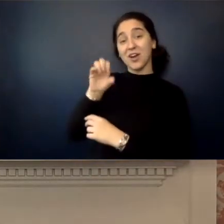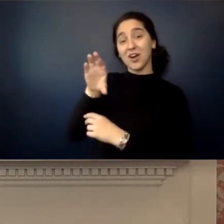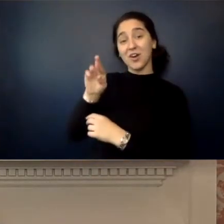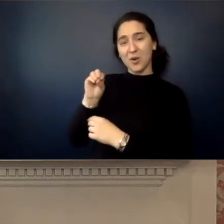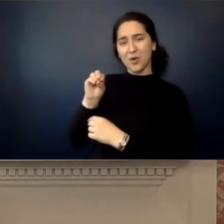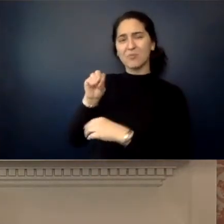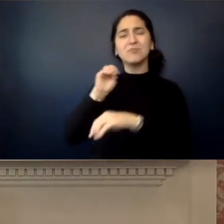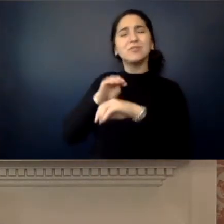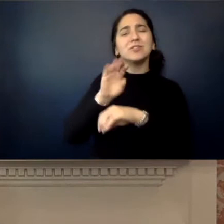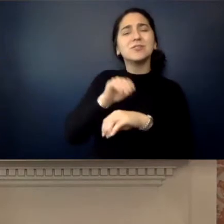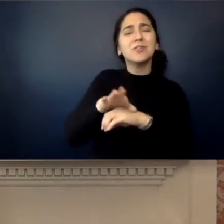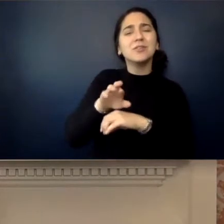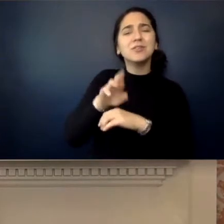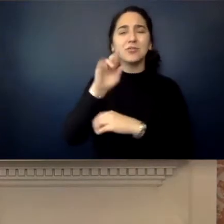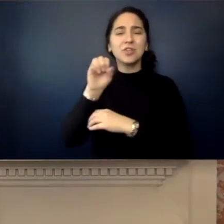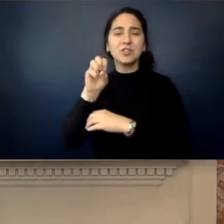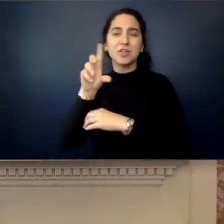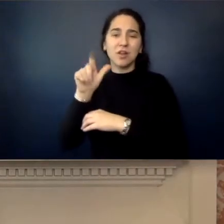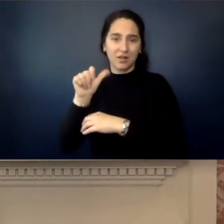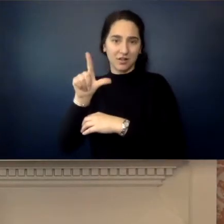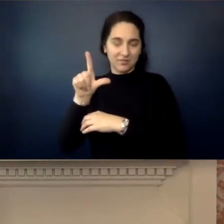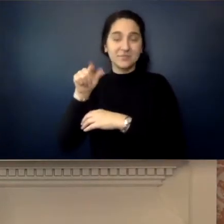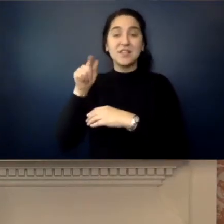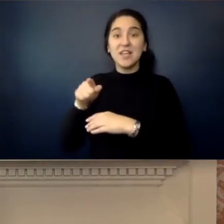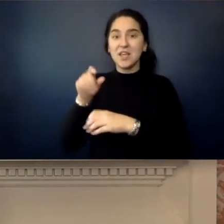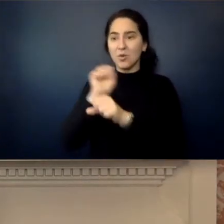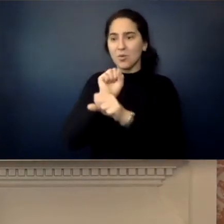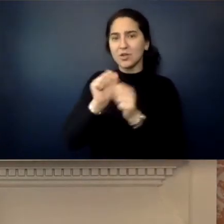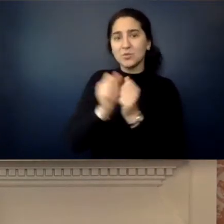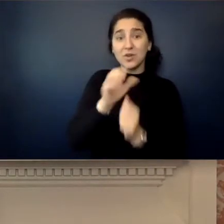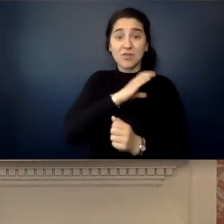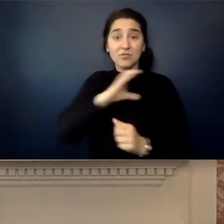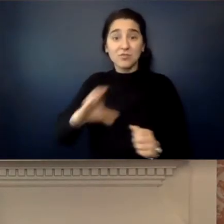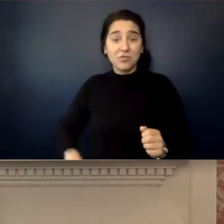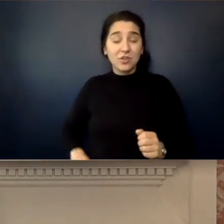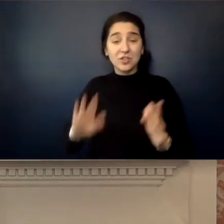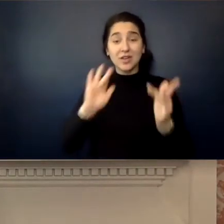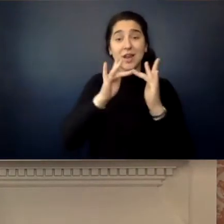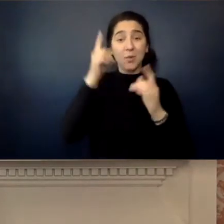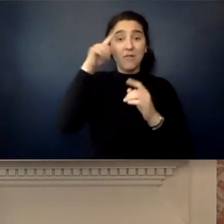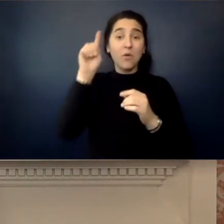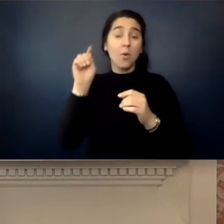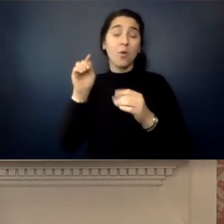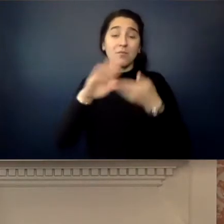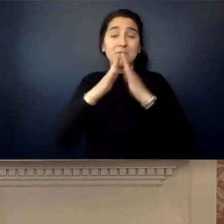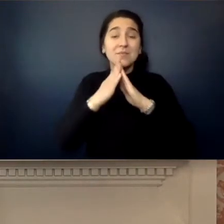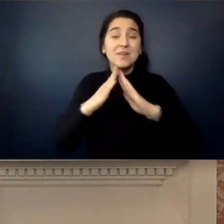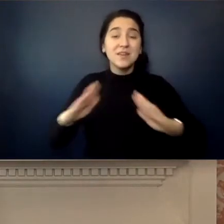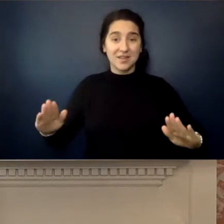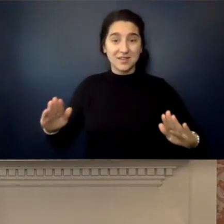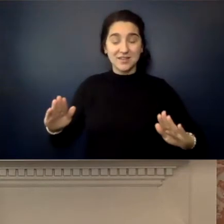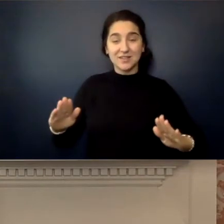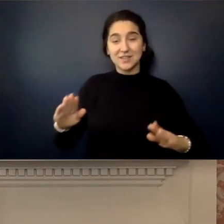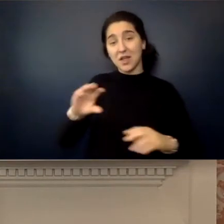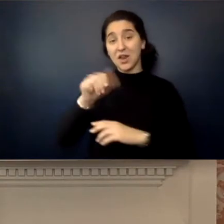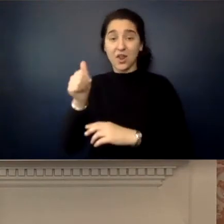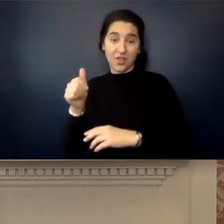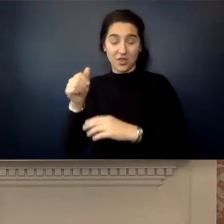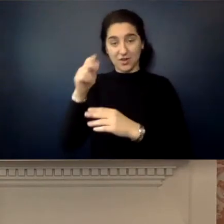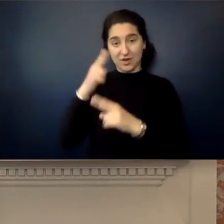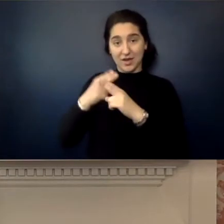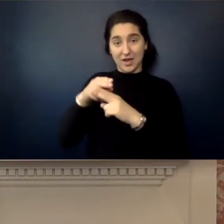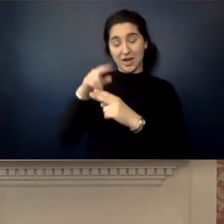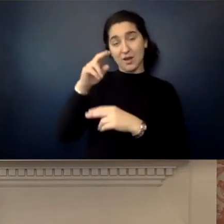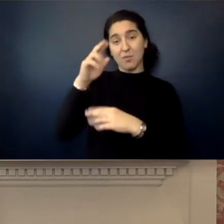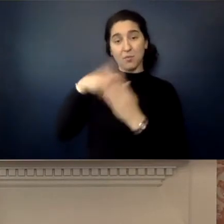Ricardo is a regional consultant who accompanies the members of the Continental Christian Network for Peace,